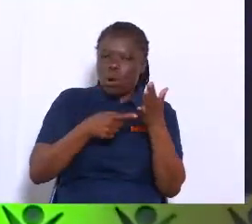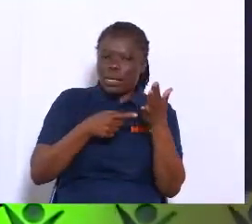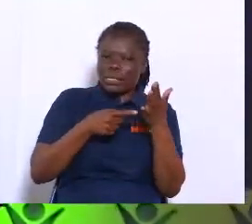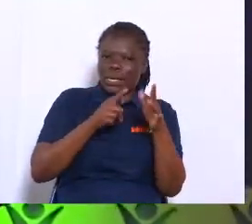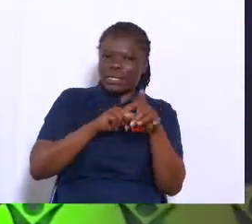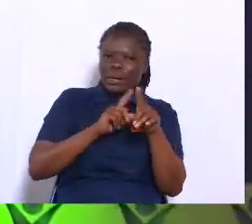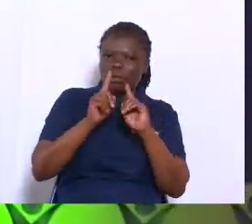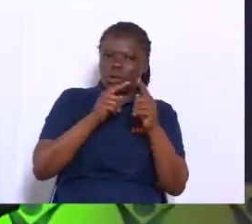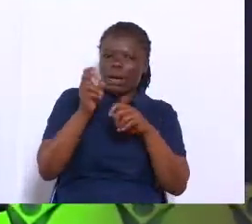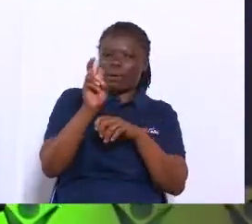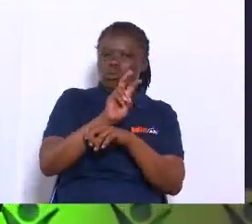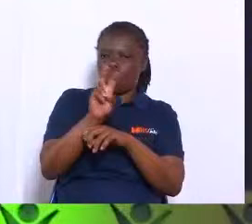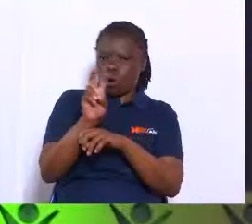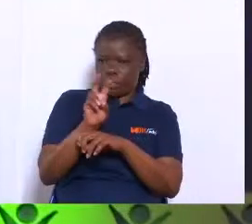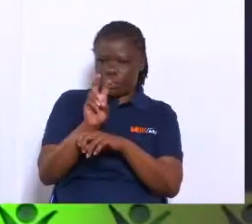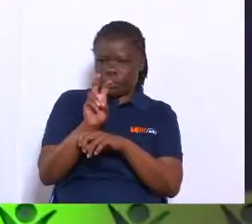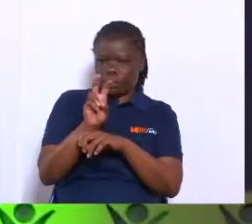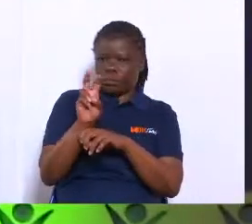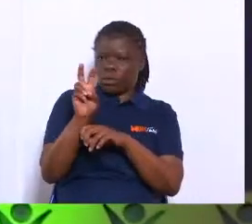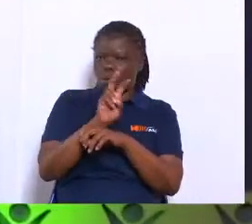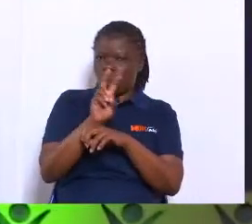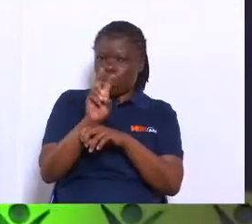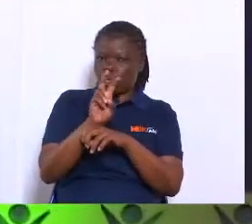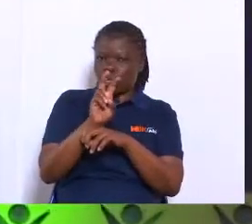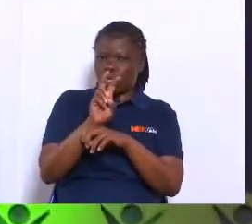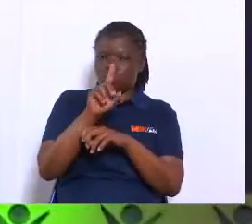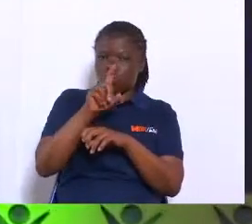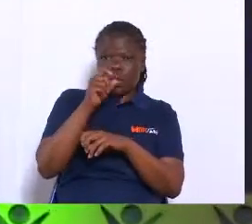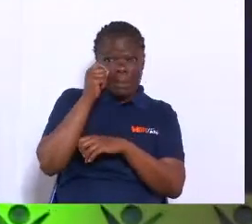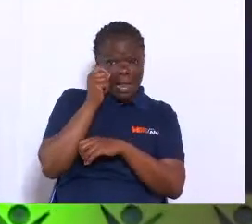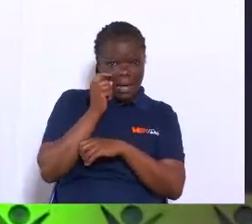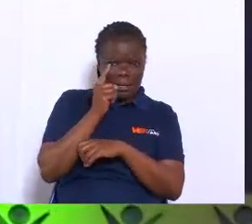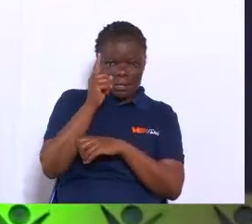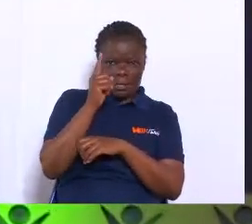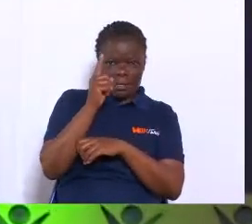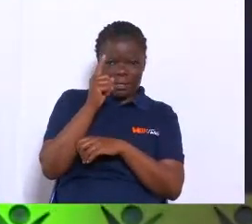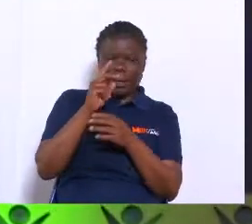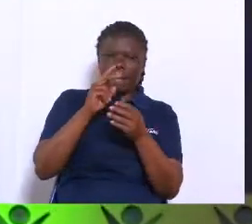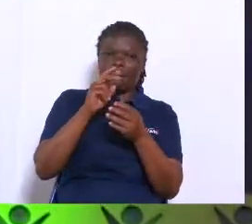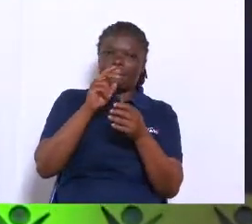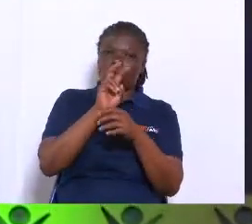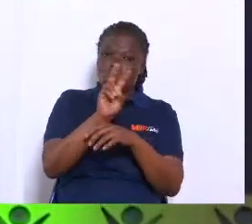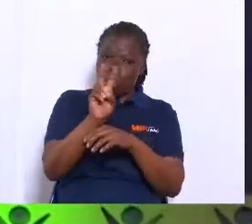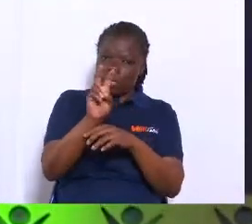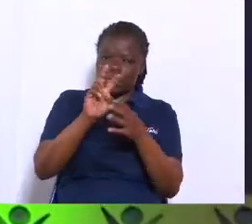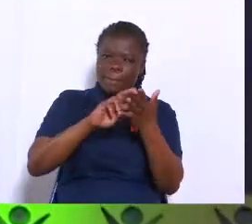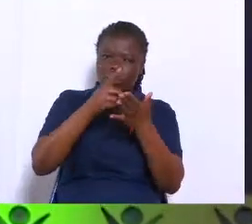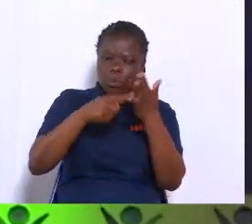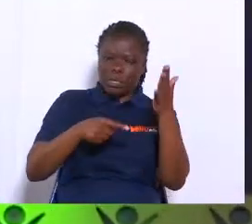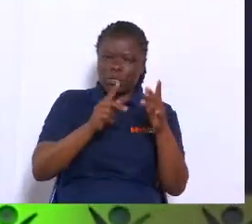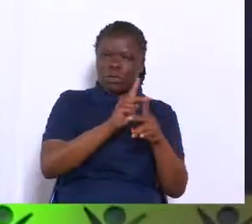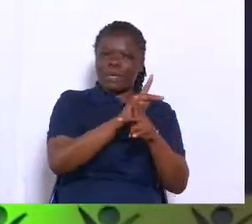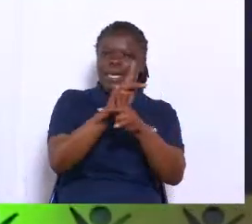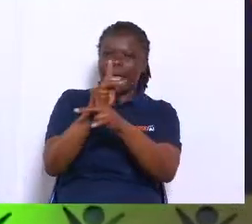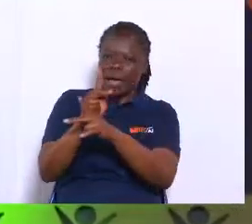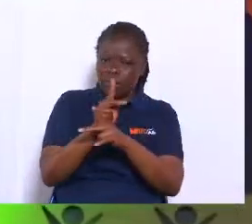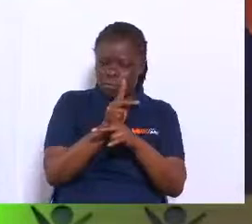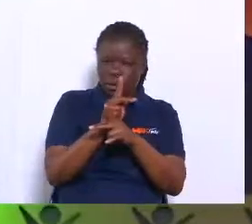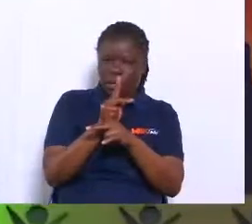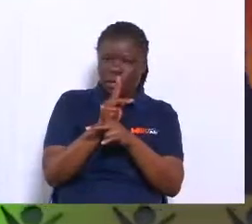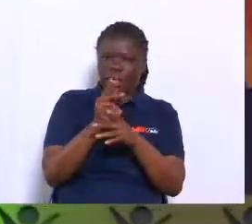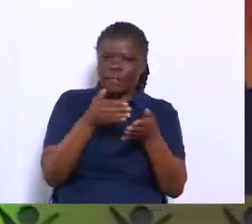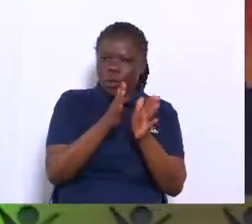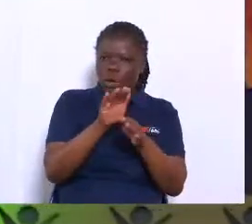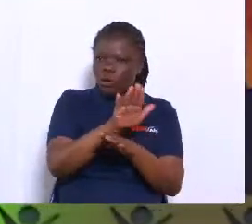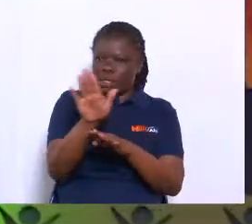watch? To watch is to be alert. To watch is to be careful about the way